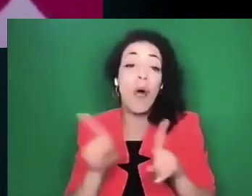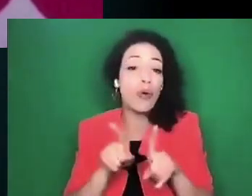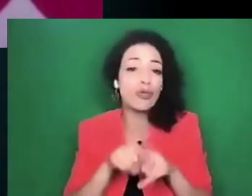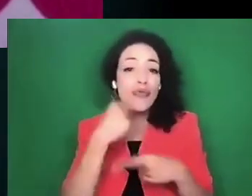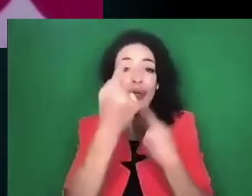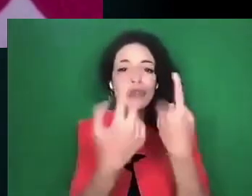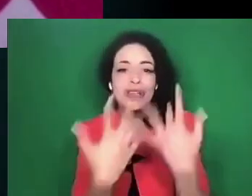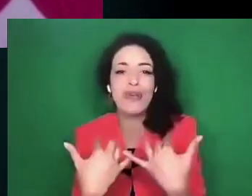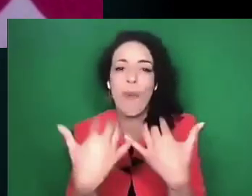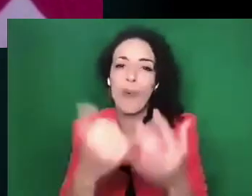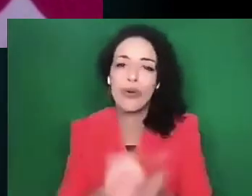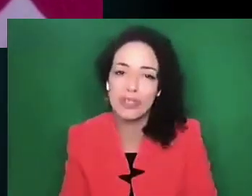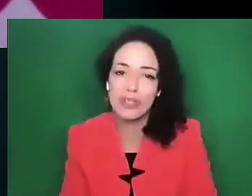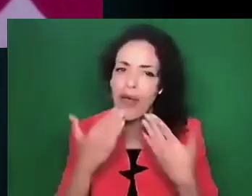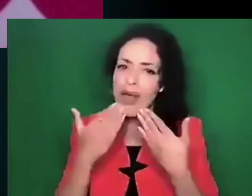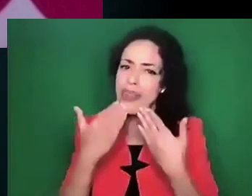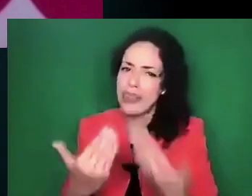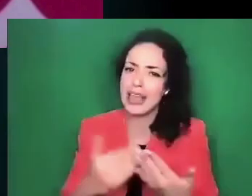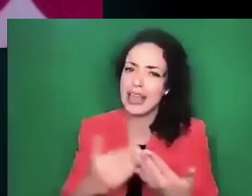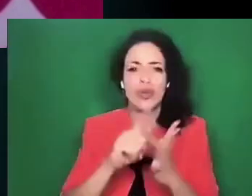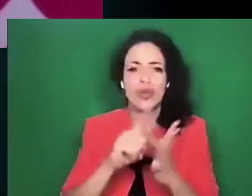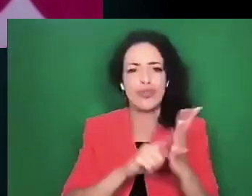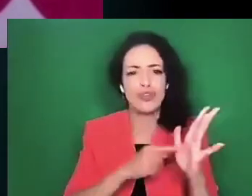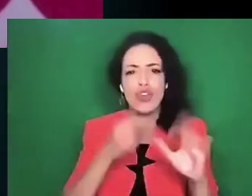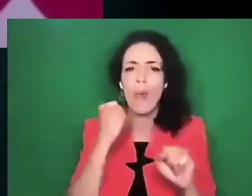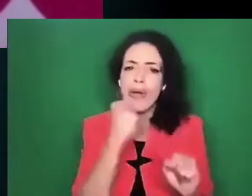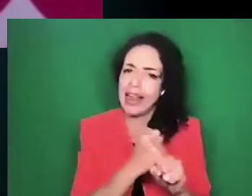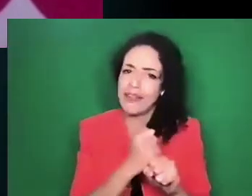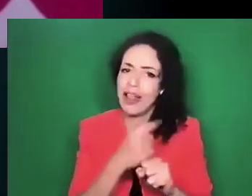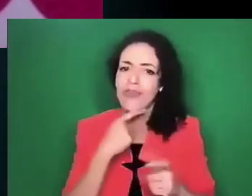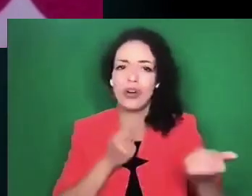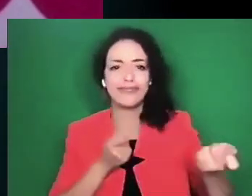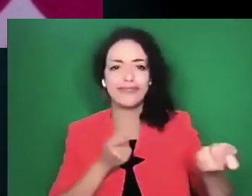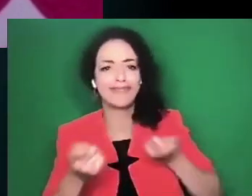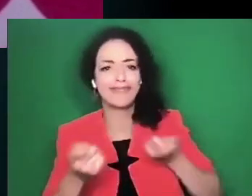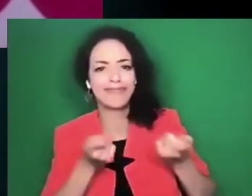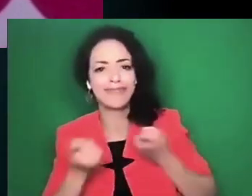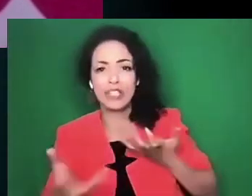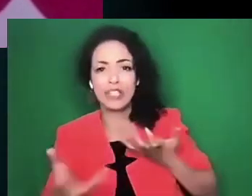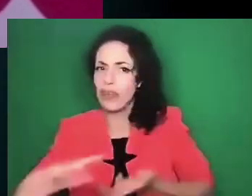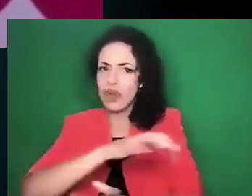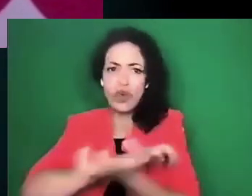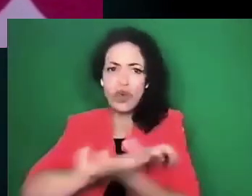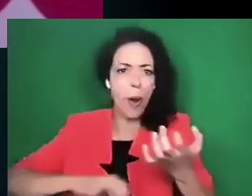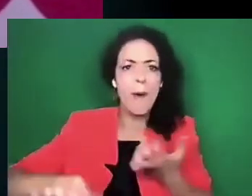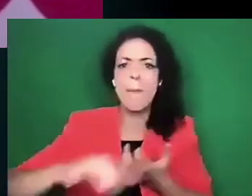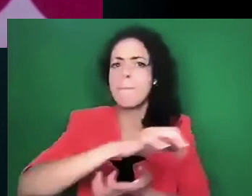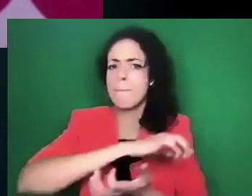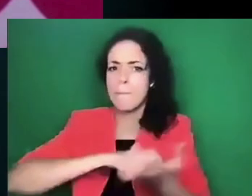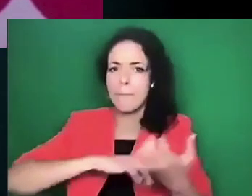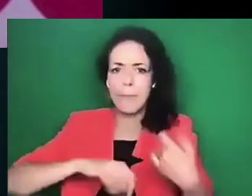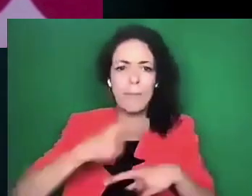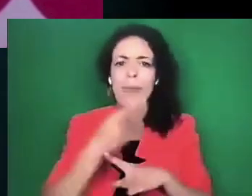Joe Glanville, for steering us through this very, very complex thematic material, and Sumaya for what is